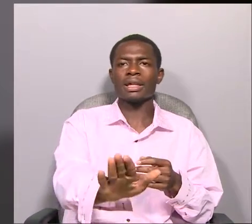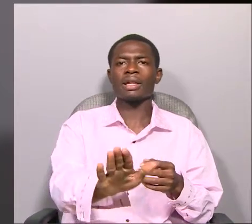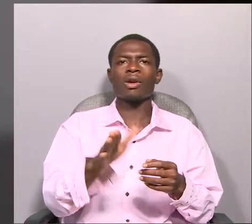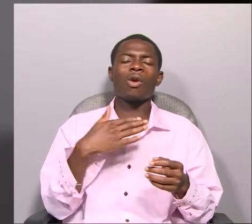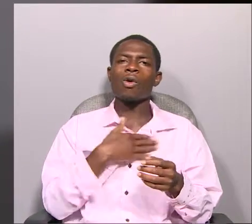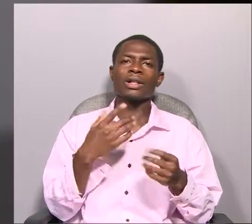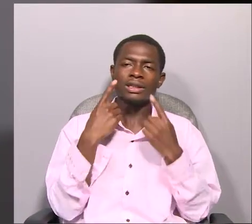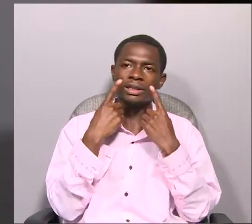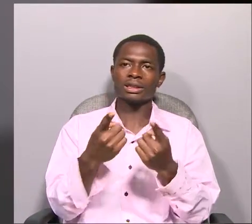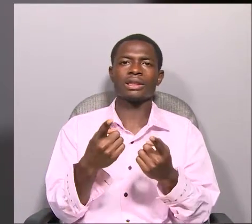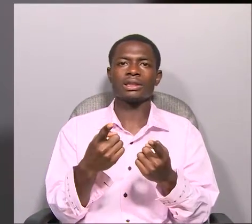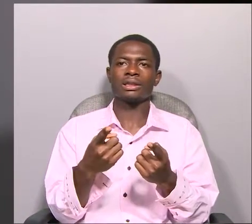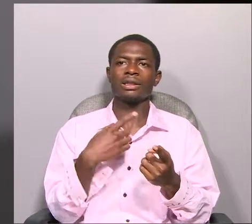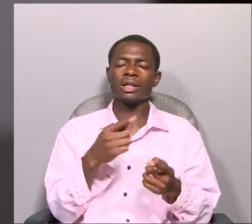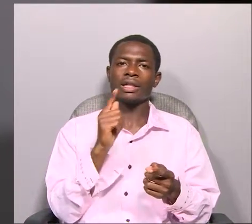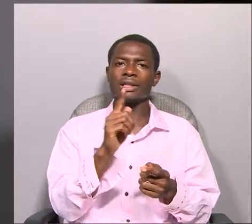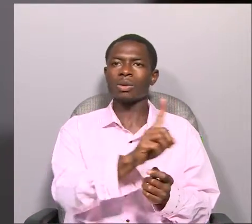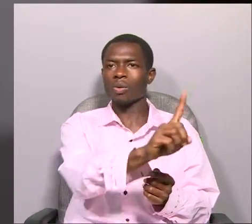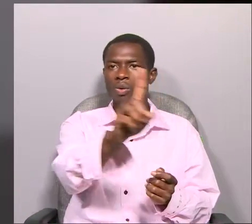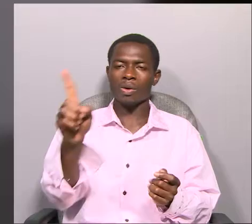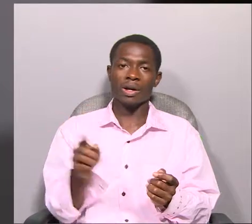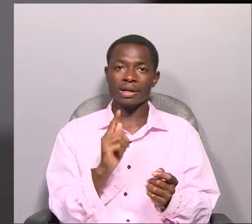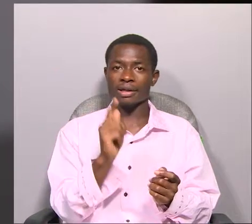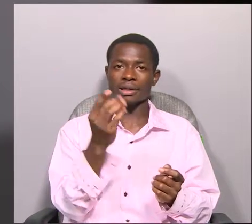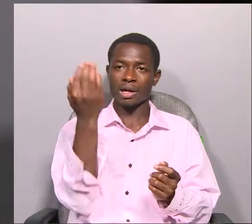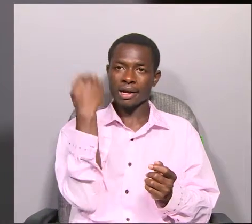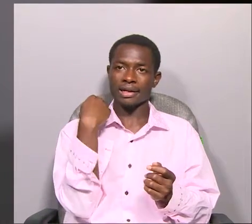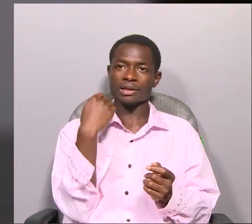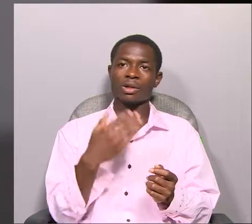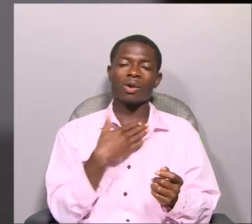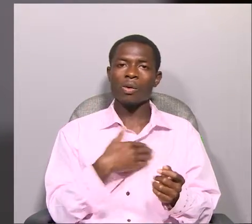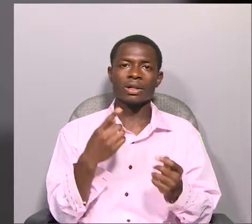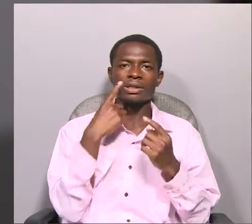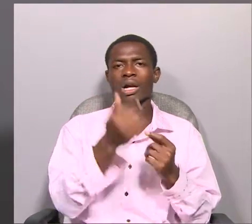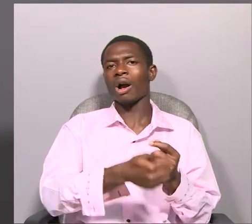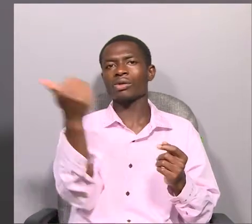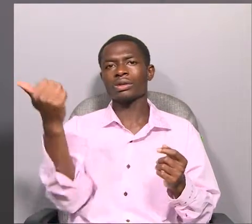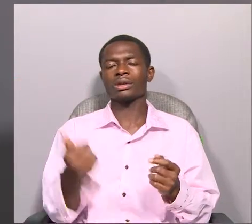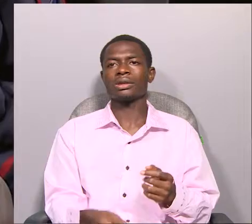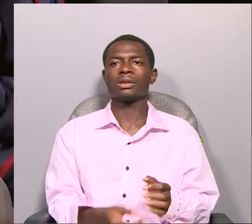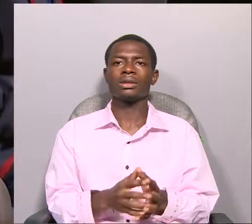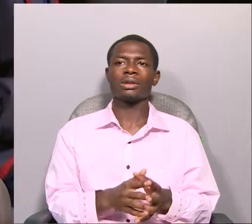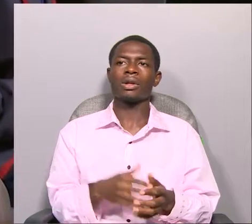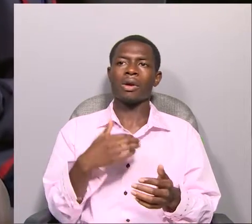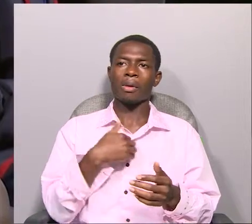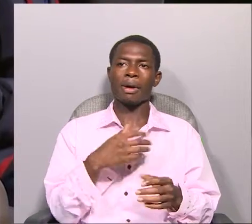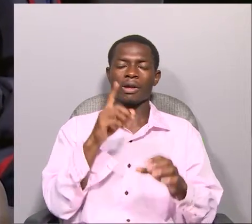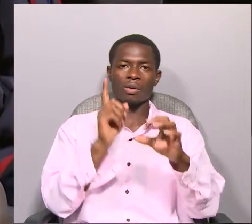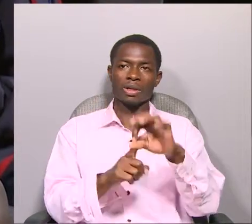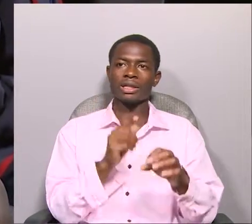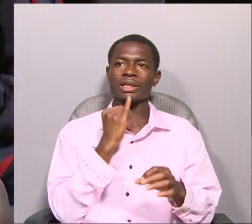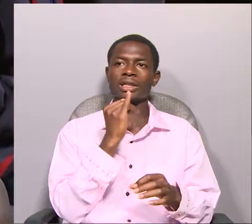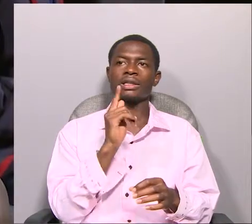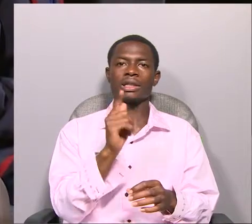bring it to our attention. And if it is individual within the structures, then we will plug them out. My question is